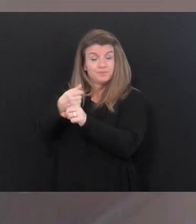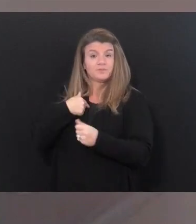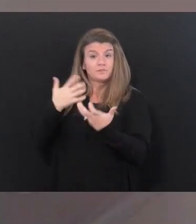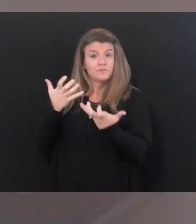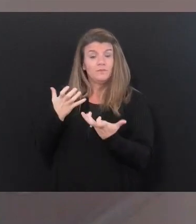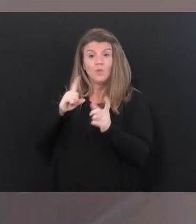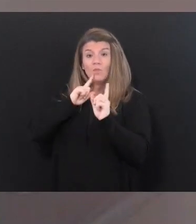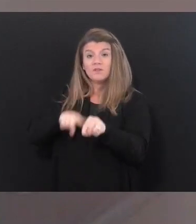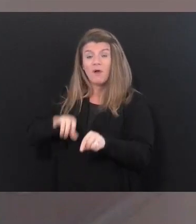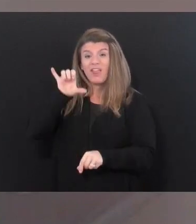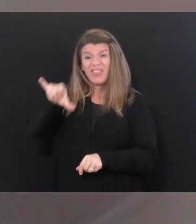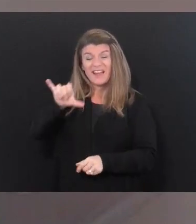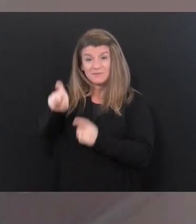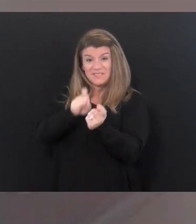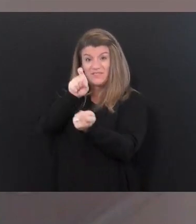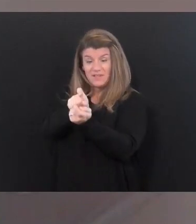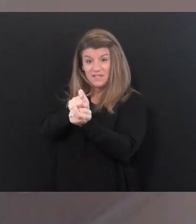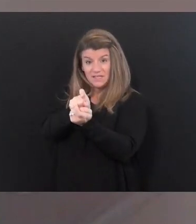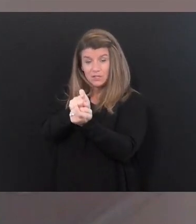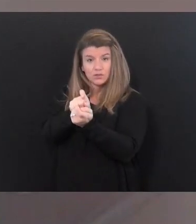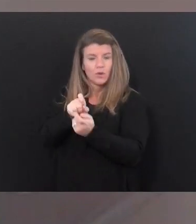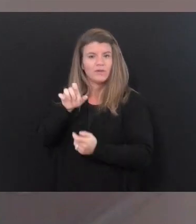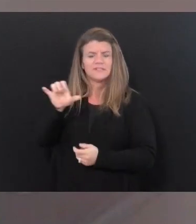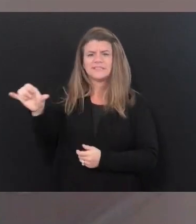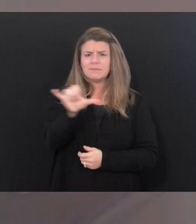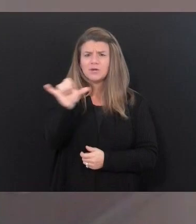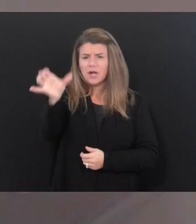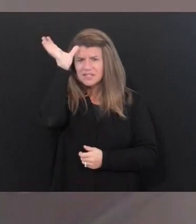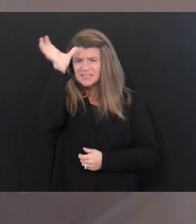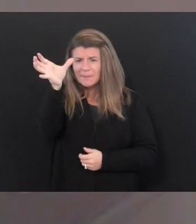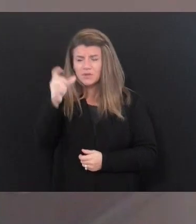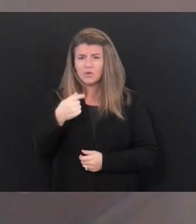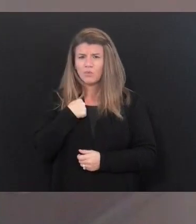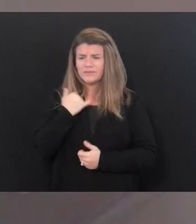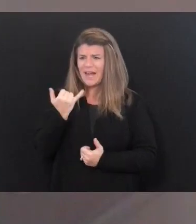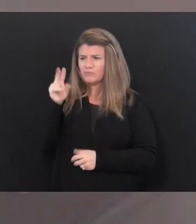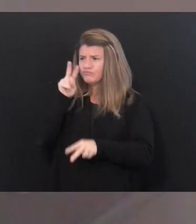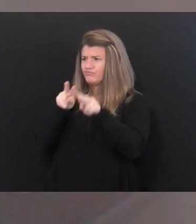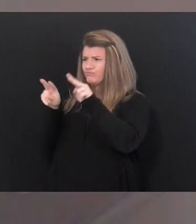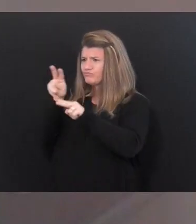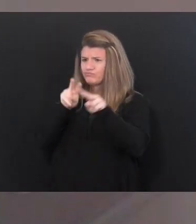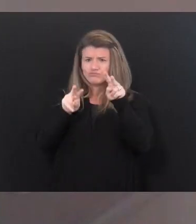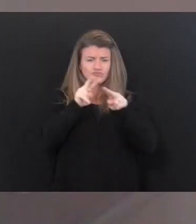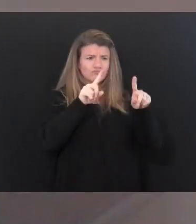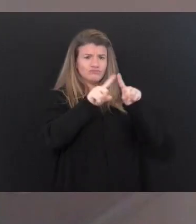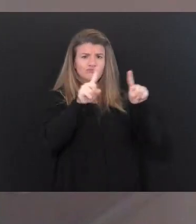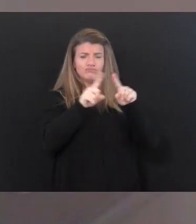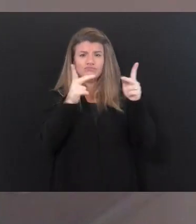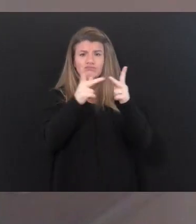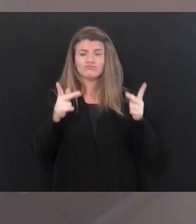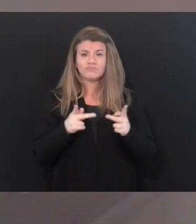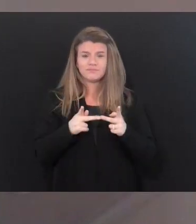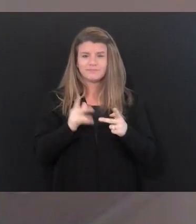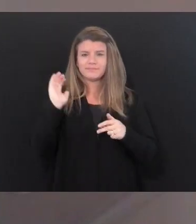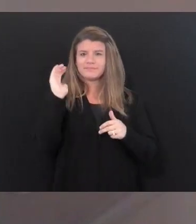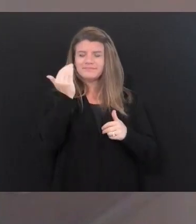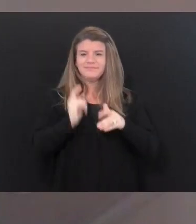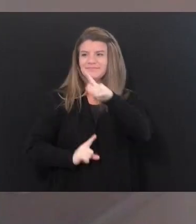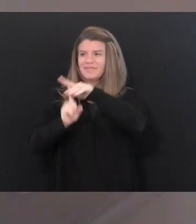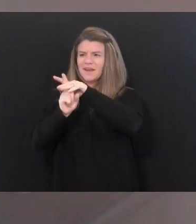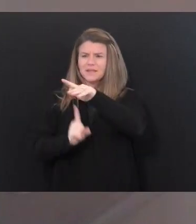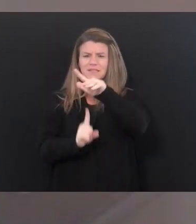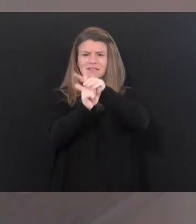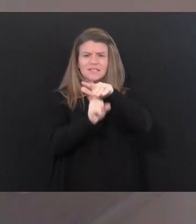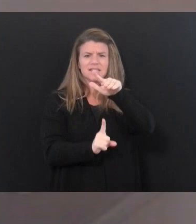that much more specifically. So similarly, as we look at places that might be lighting up, you know, having a little